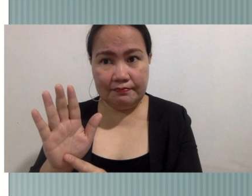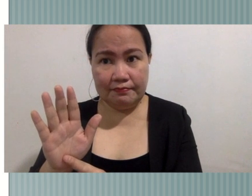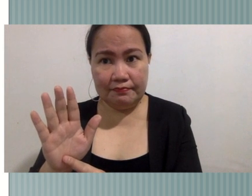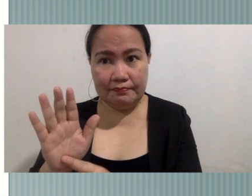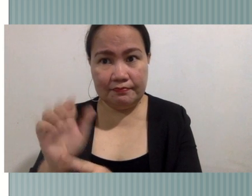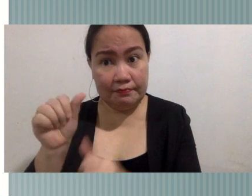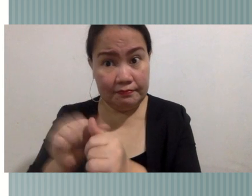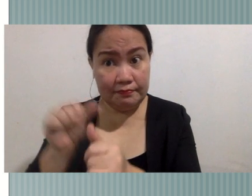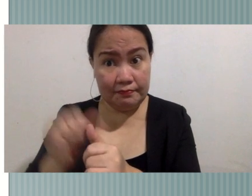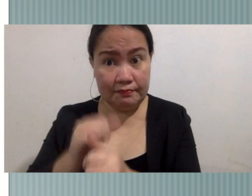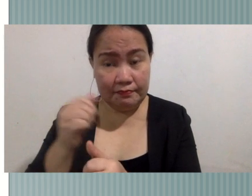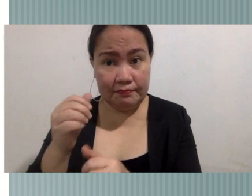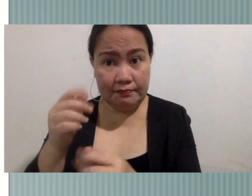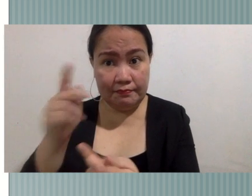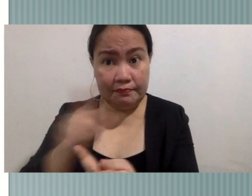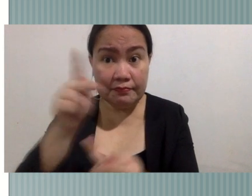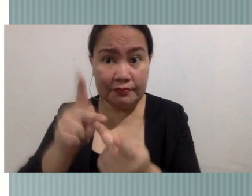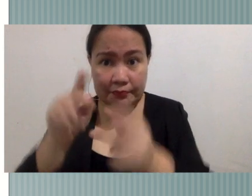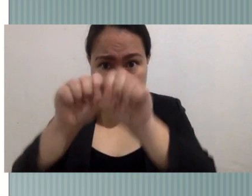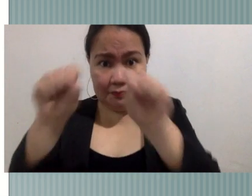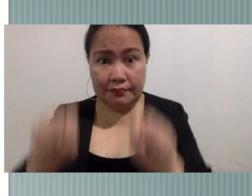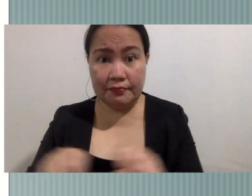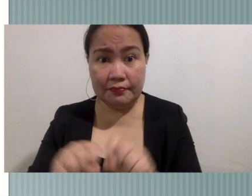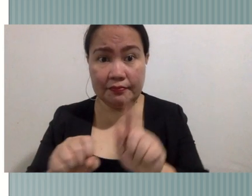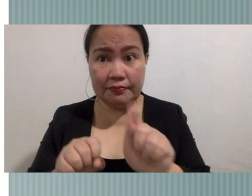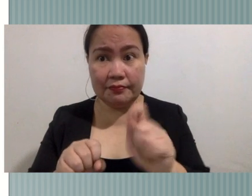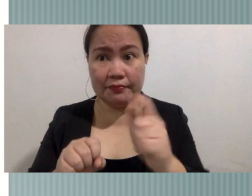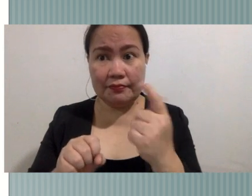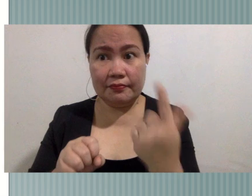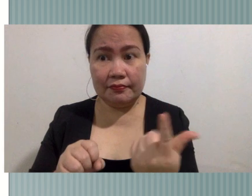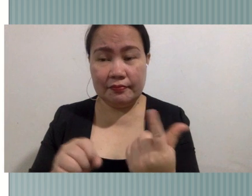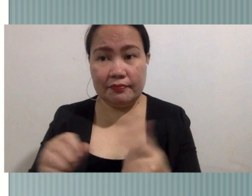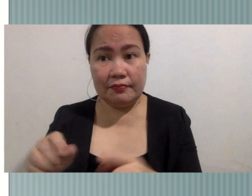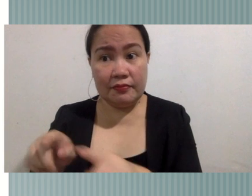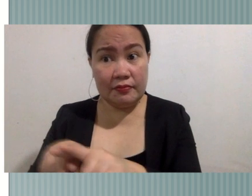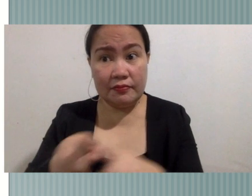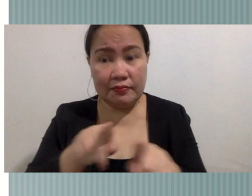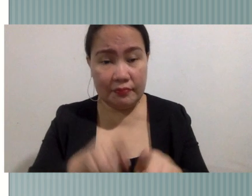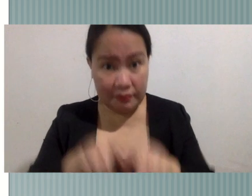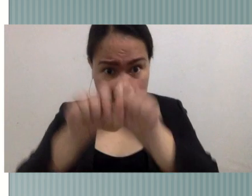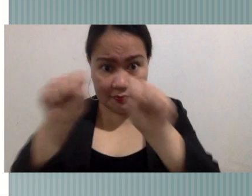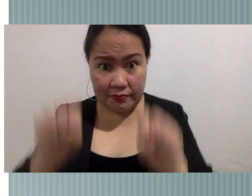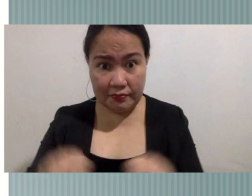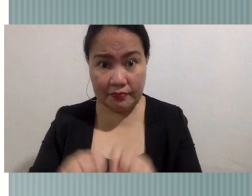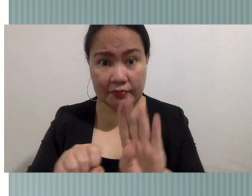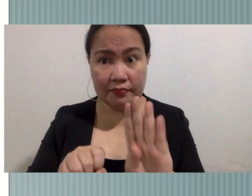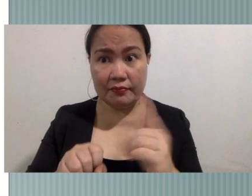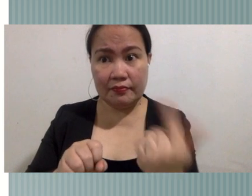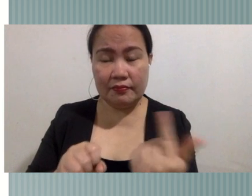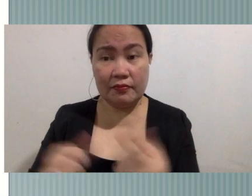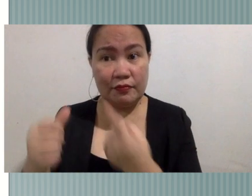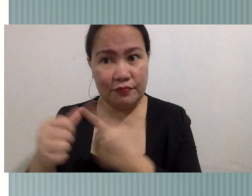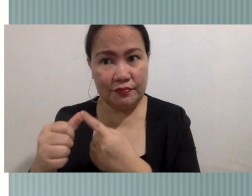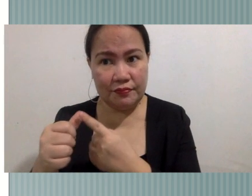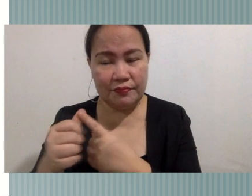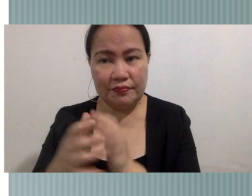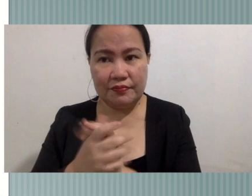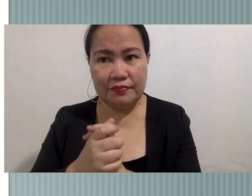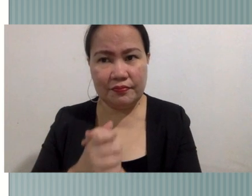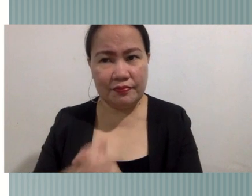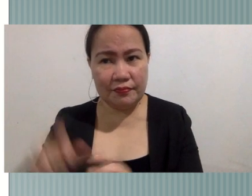Express each of the following perfect square trinomials as a square of binomial.